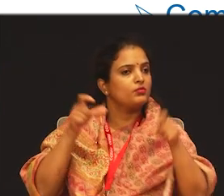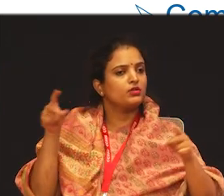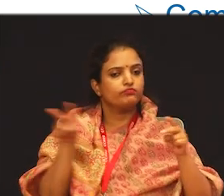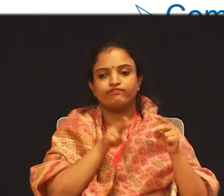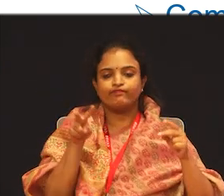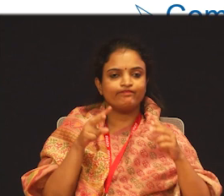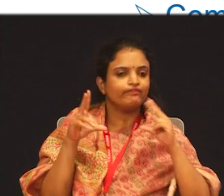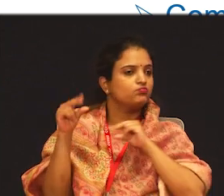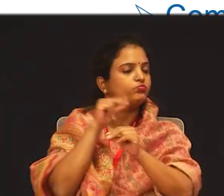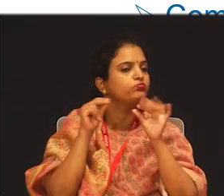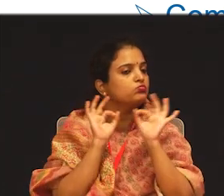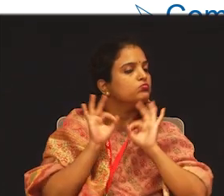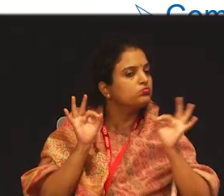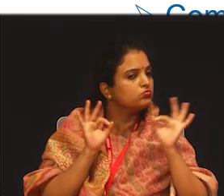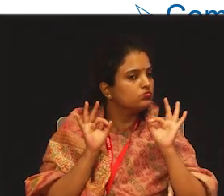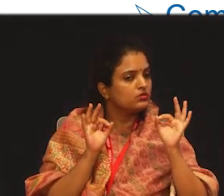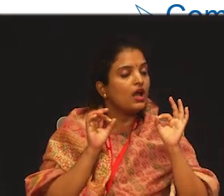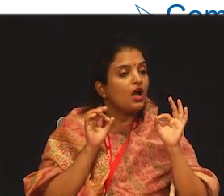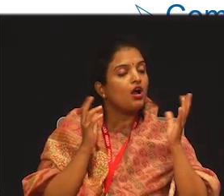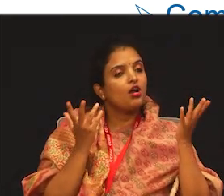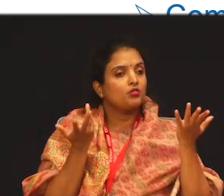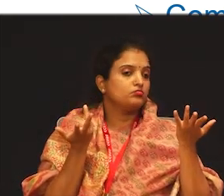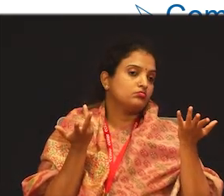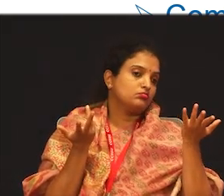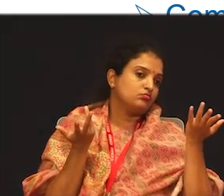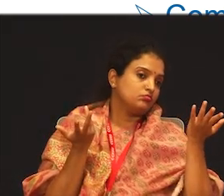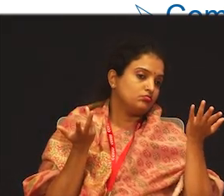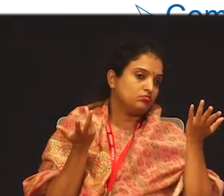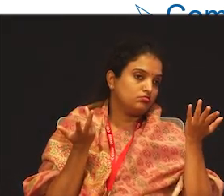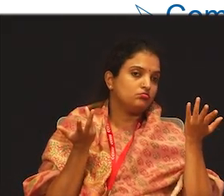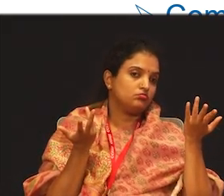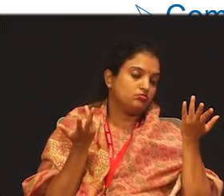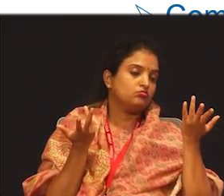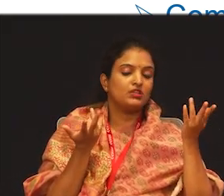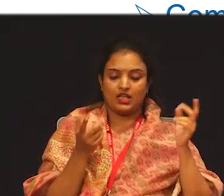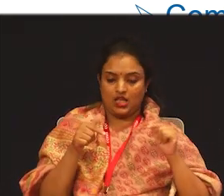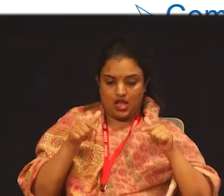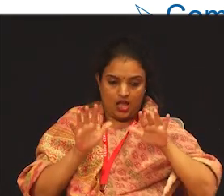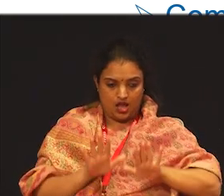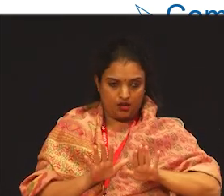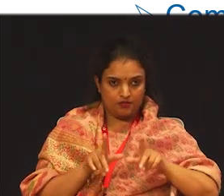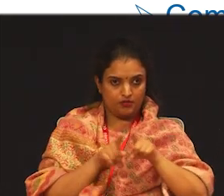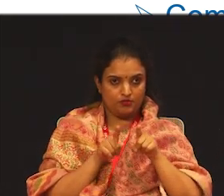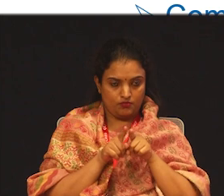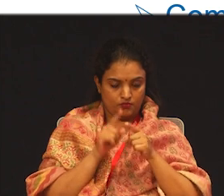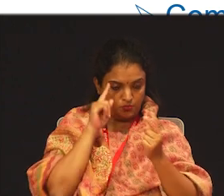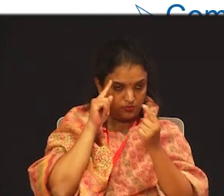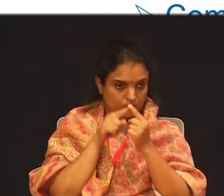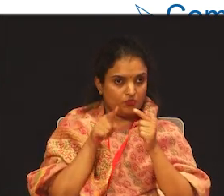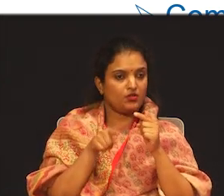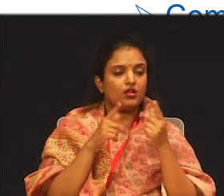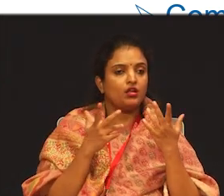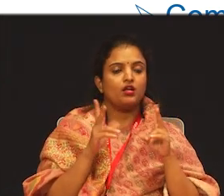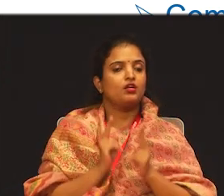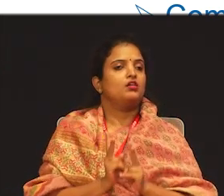is integration. Maybe you can say, for namesake, they are there, but this is not